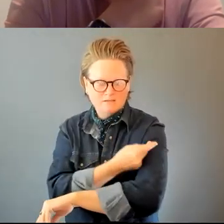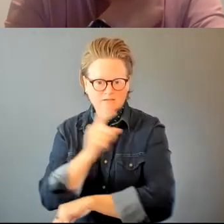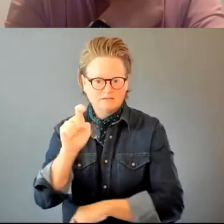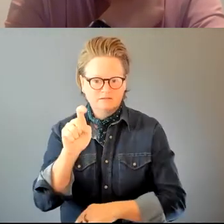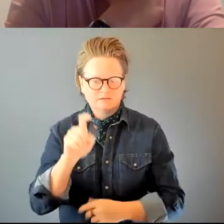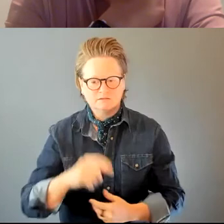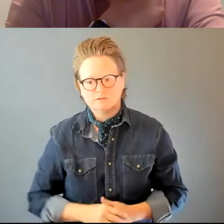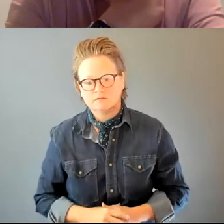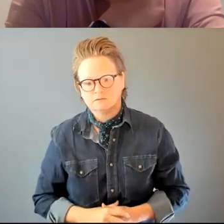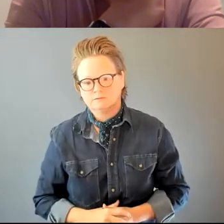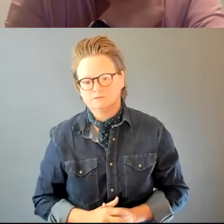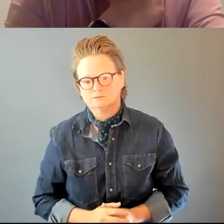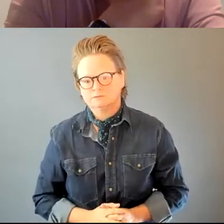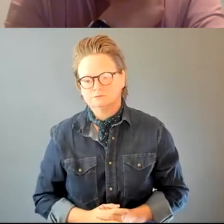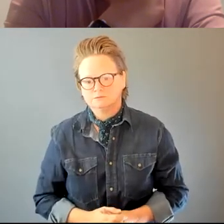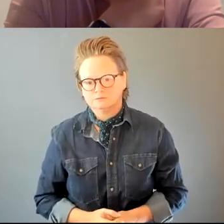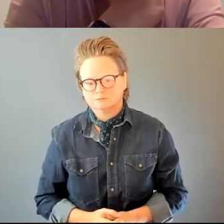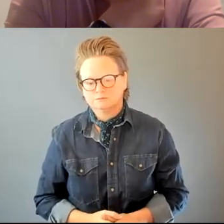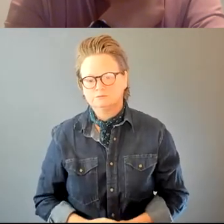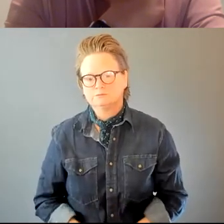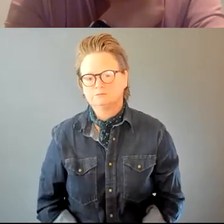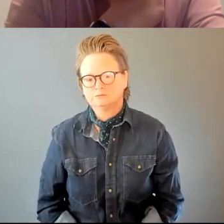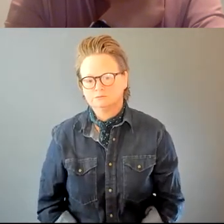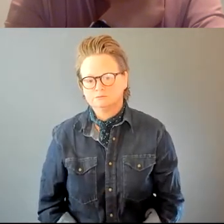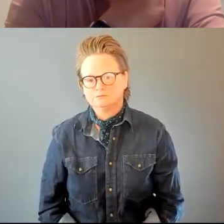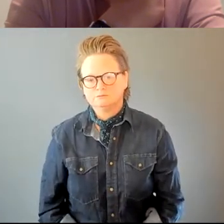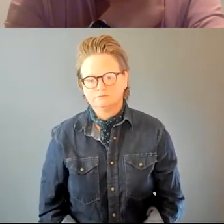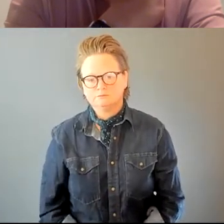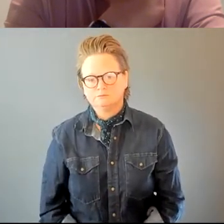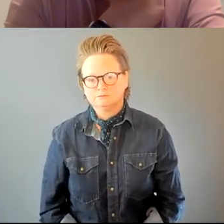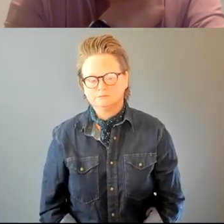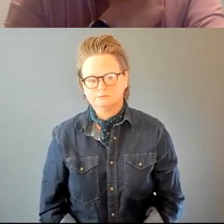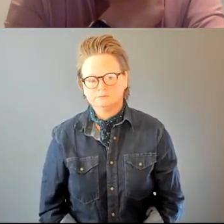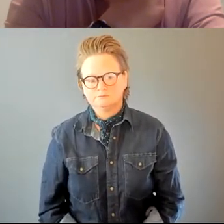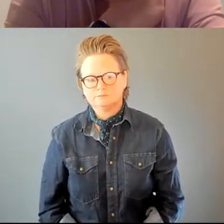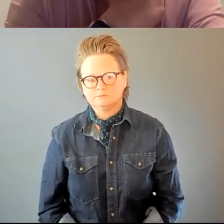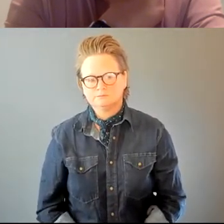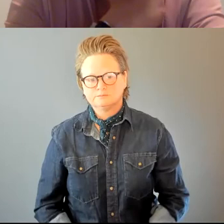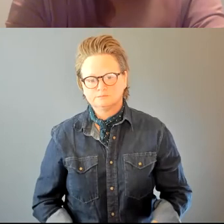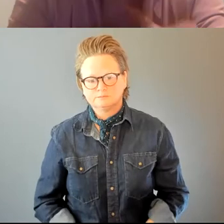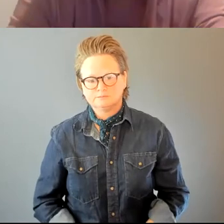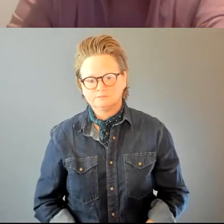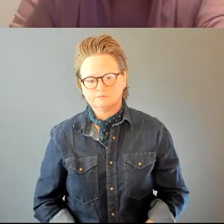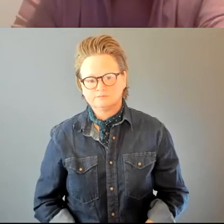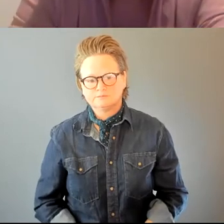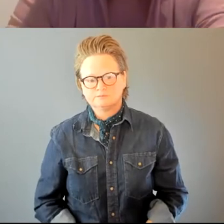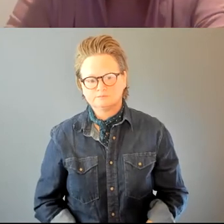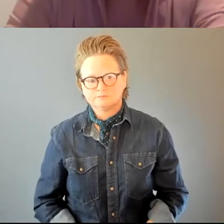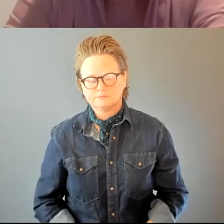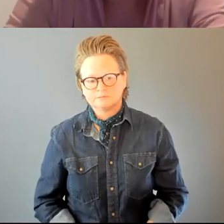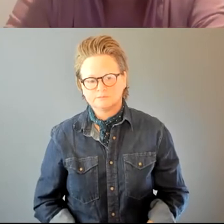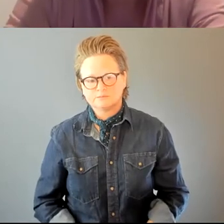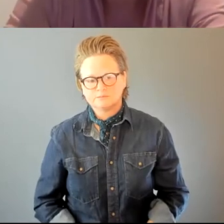specifically from the COVID vaccine in person that's either gone through chemo or has a cancer survivor?